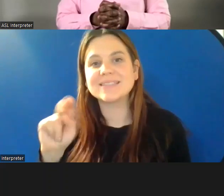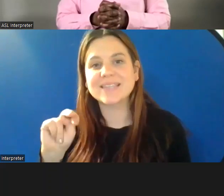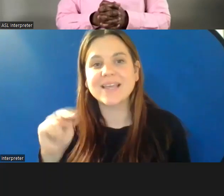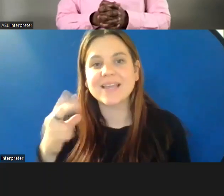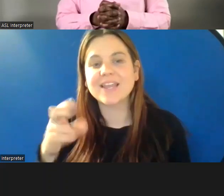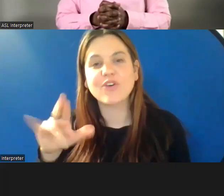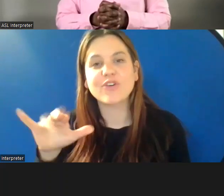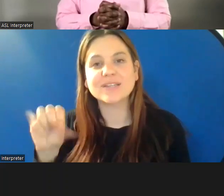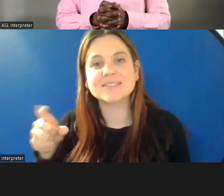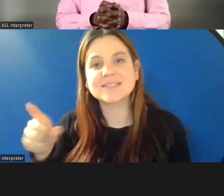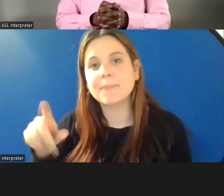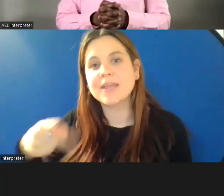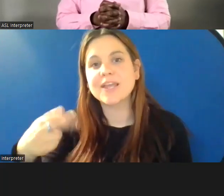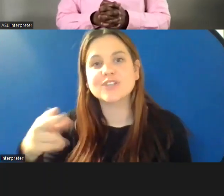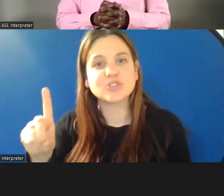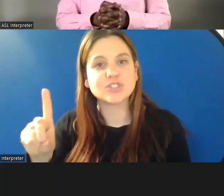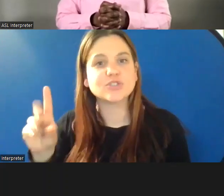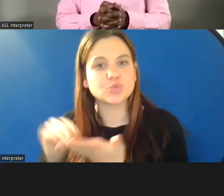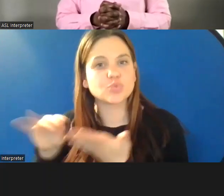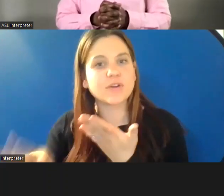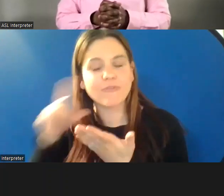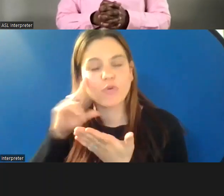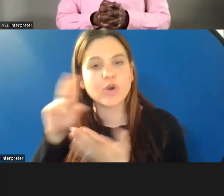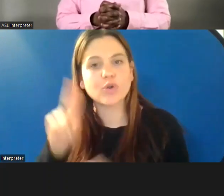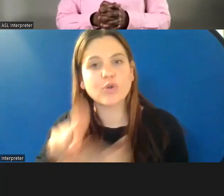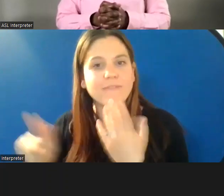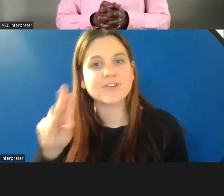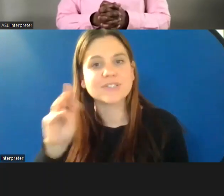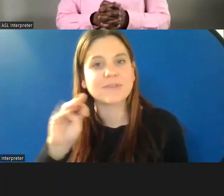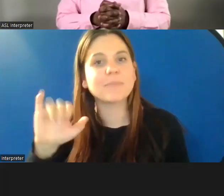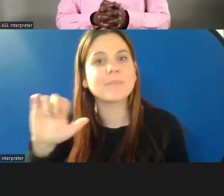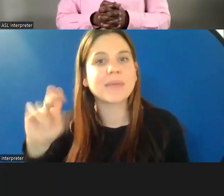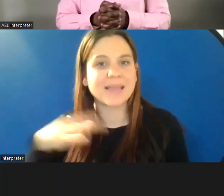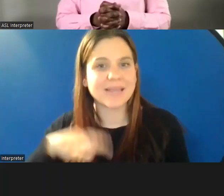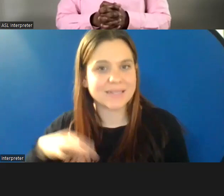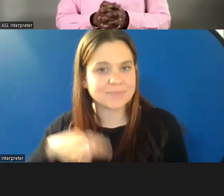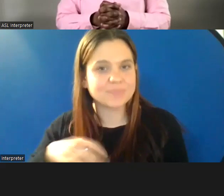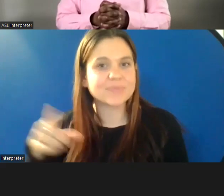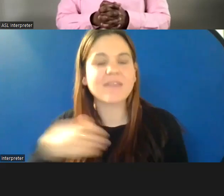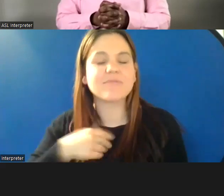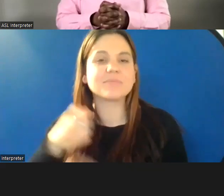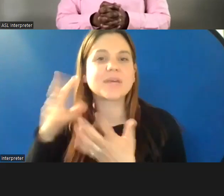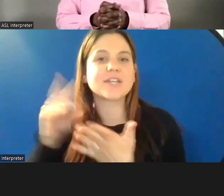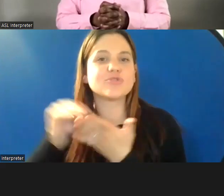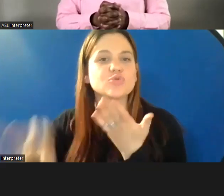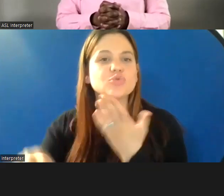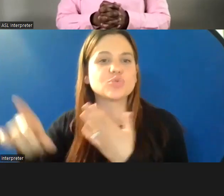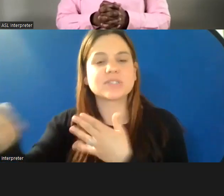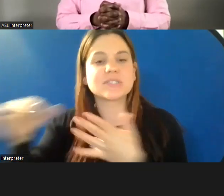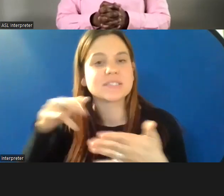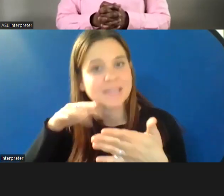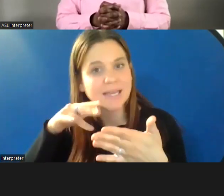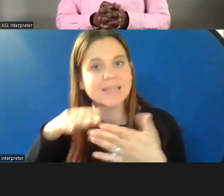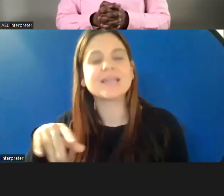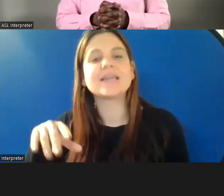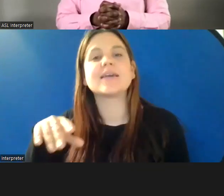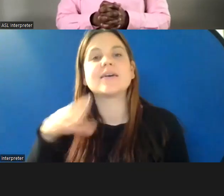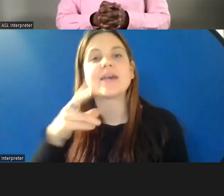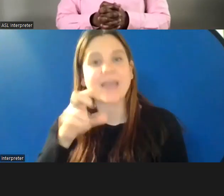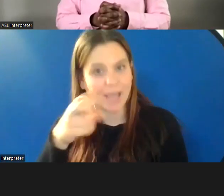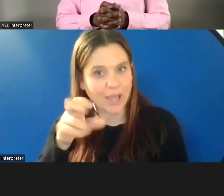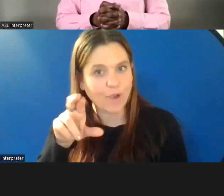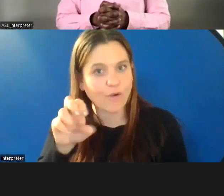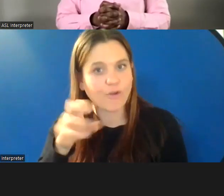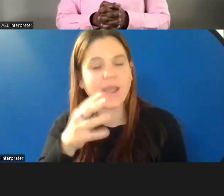University of Maine, has had a series of students study hare habitat use in managed forests, and they